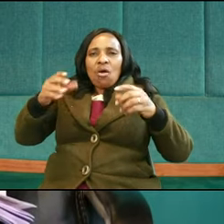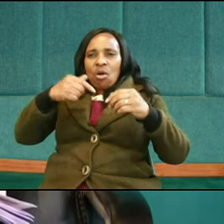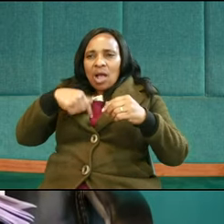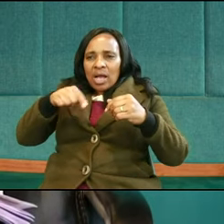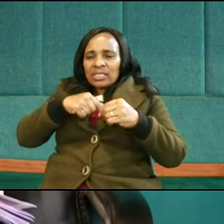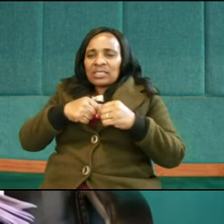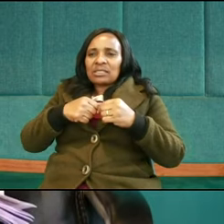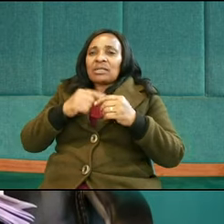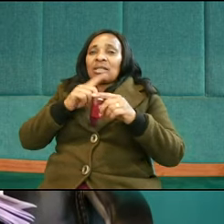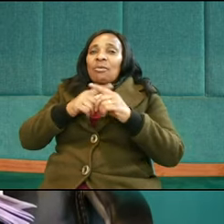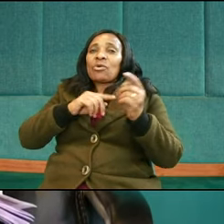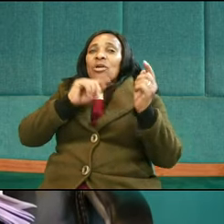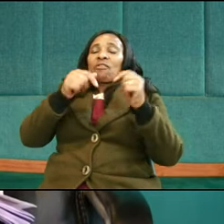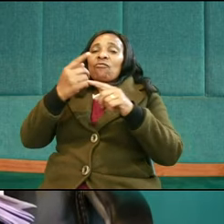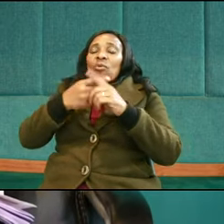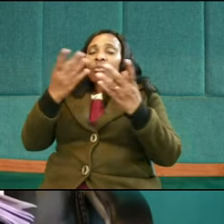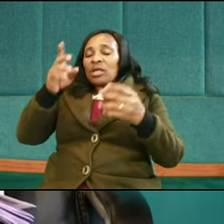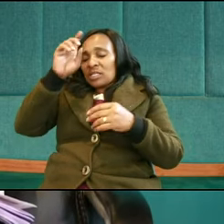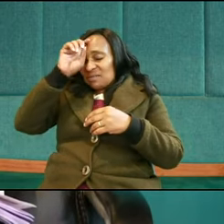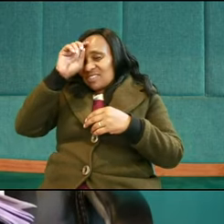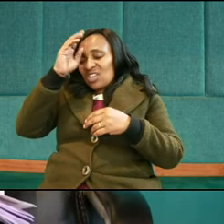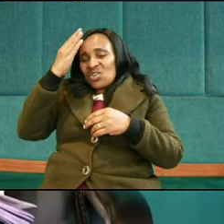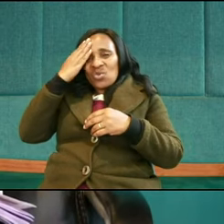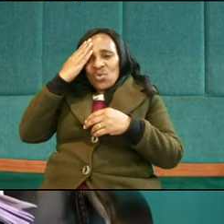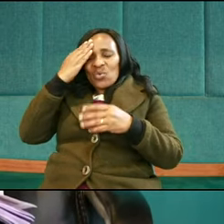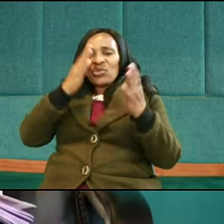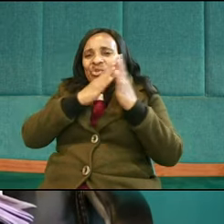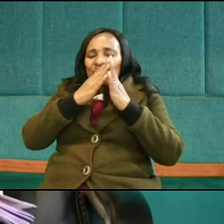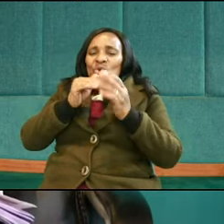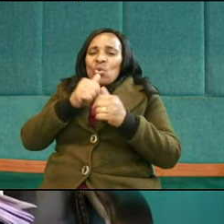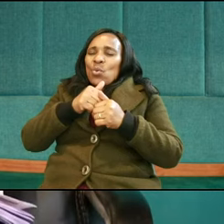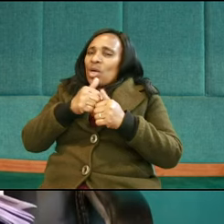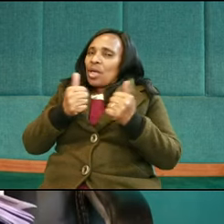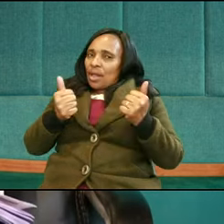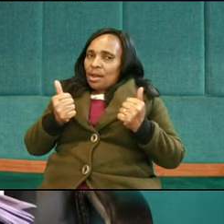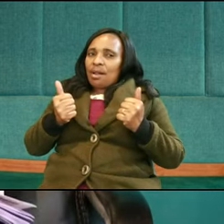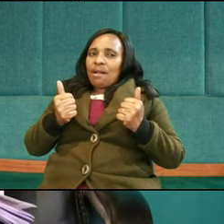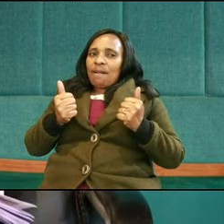came from Egypt." That means he knows his history very well.